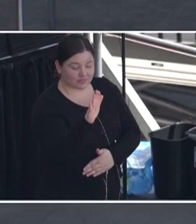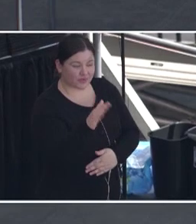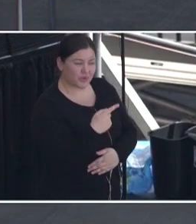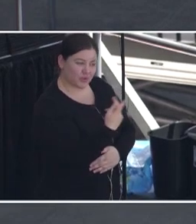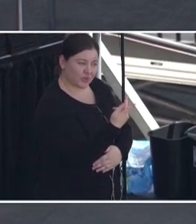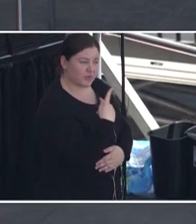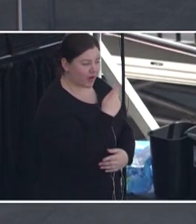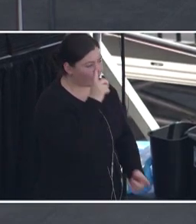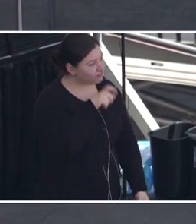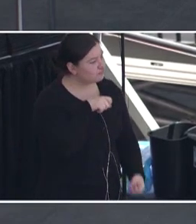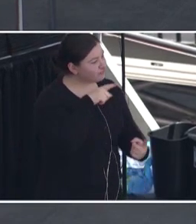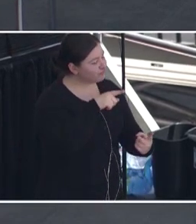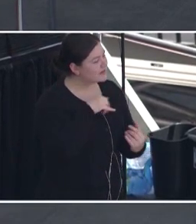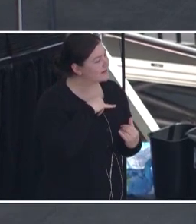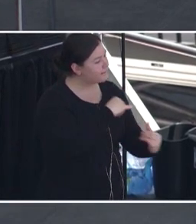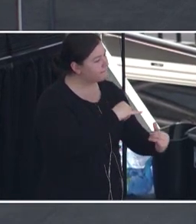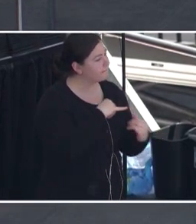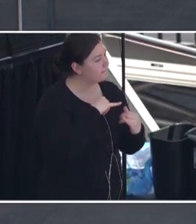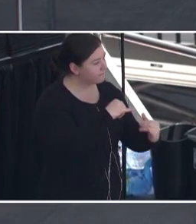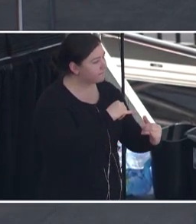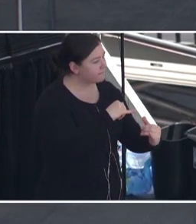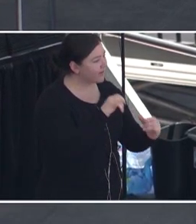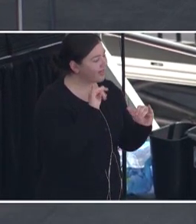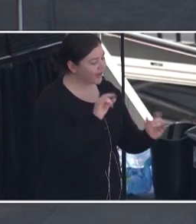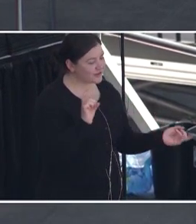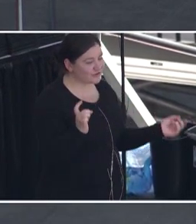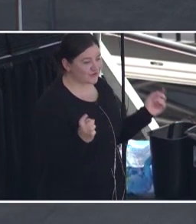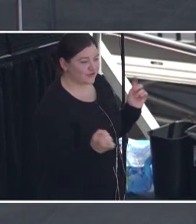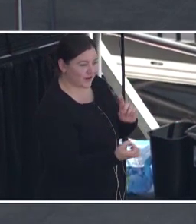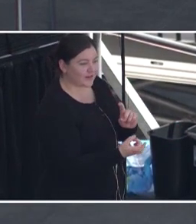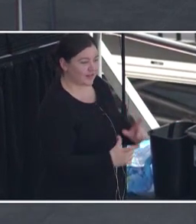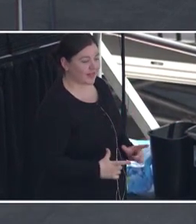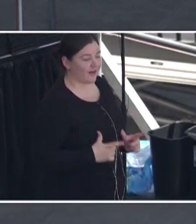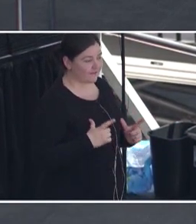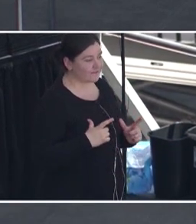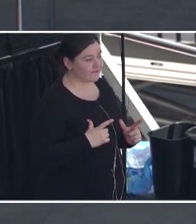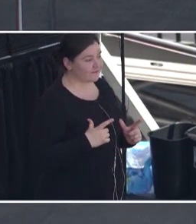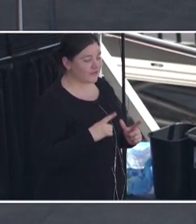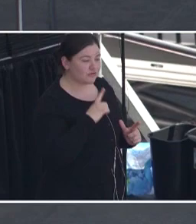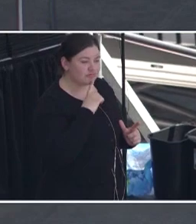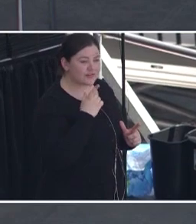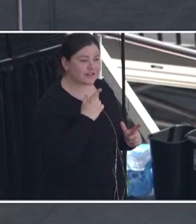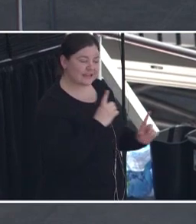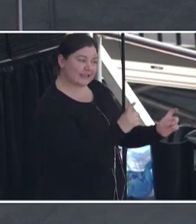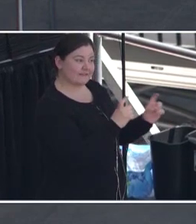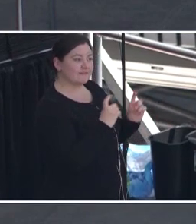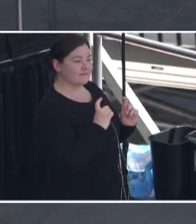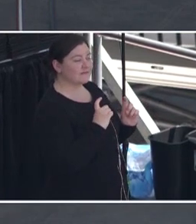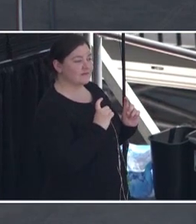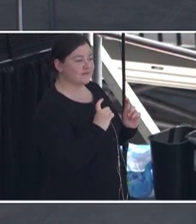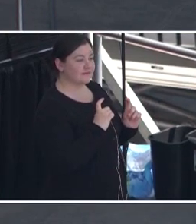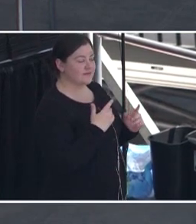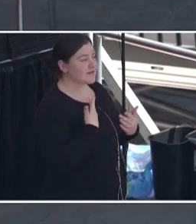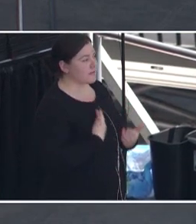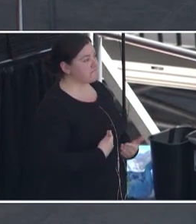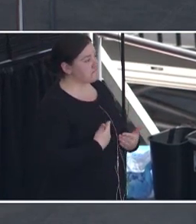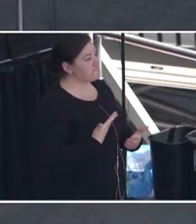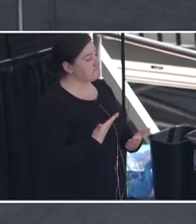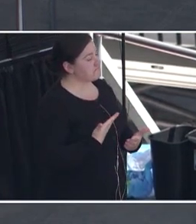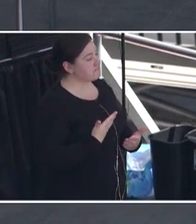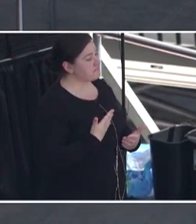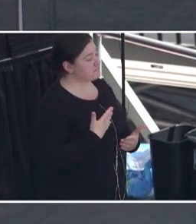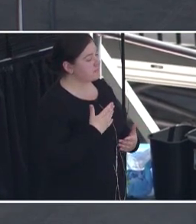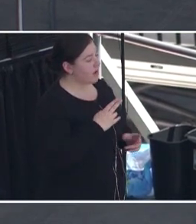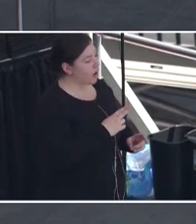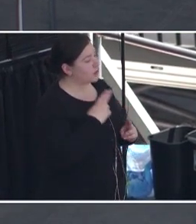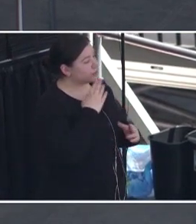this common bond of transformation, a gift I'm very fortunate to experience with you